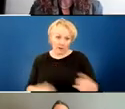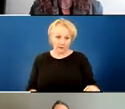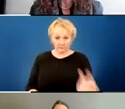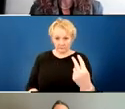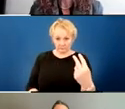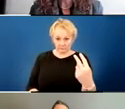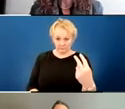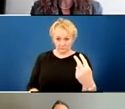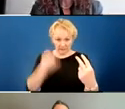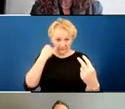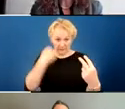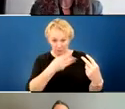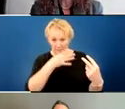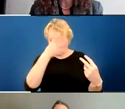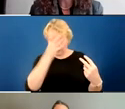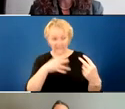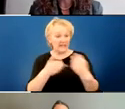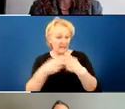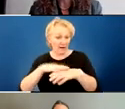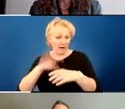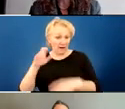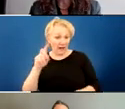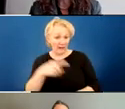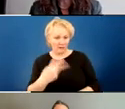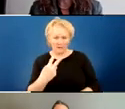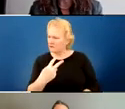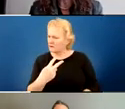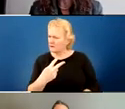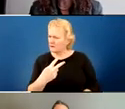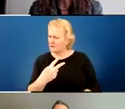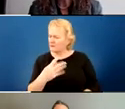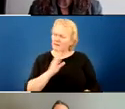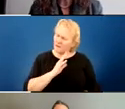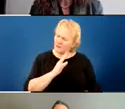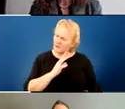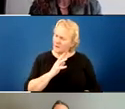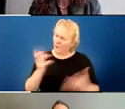if I told them to upload it and save it to the cloud, they would ask me what cloud I was referring to.